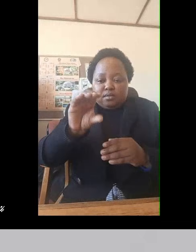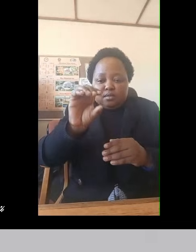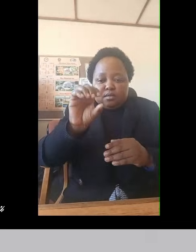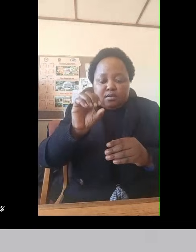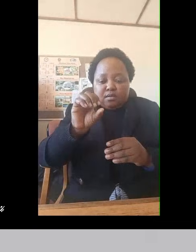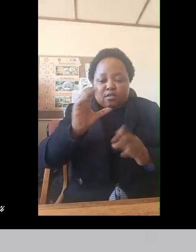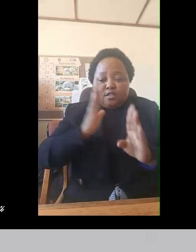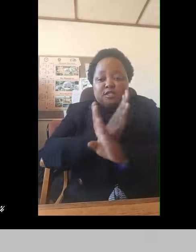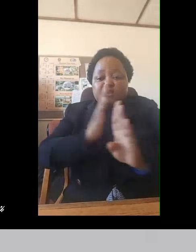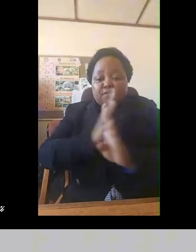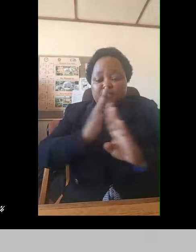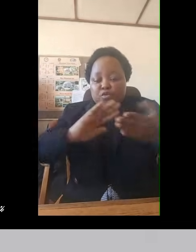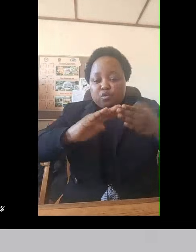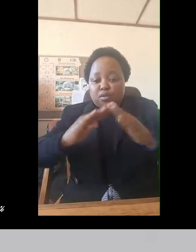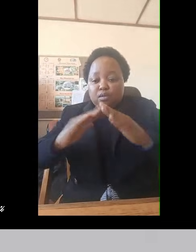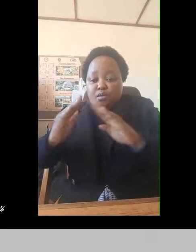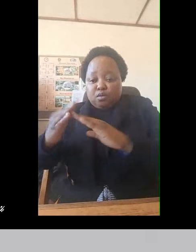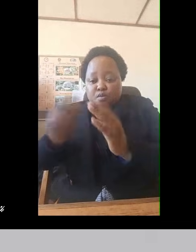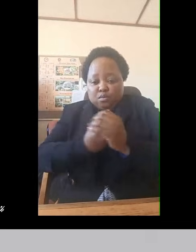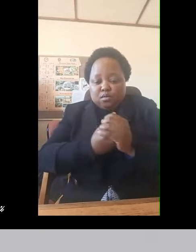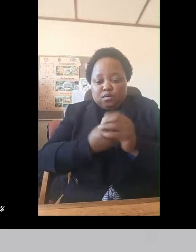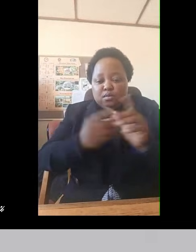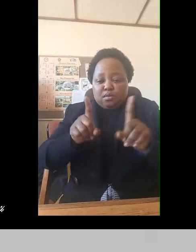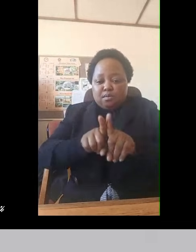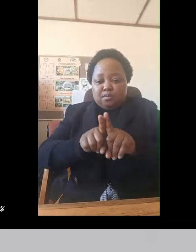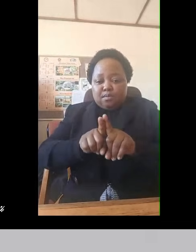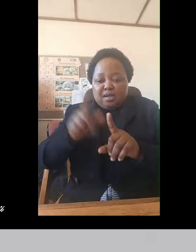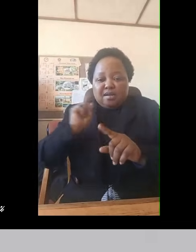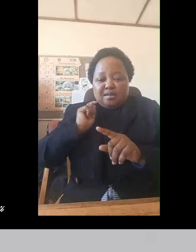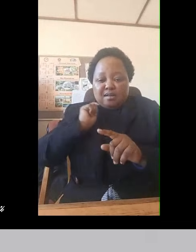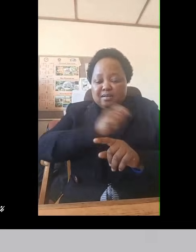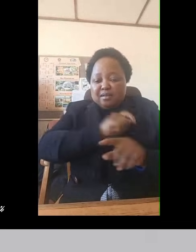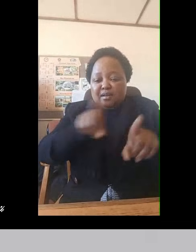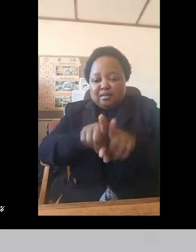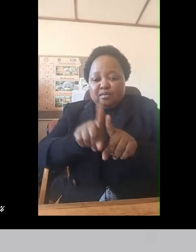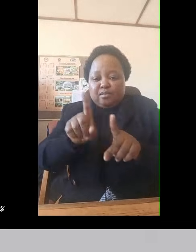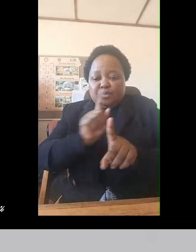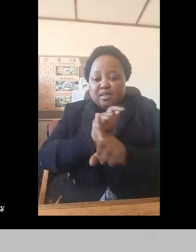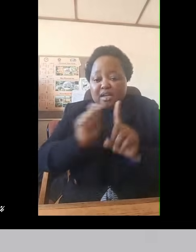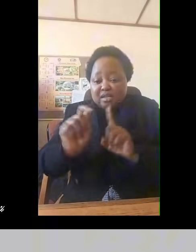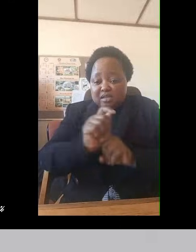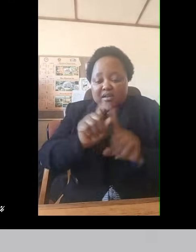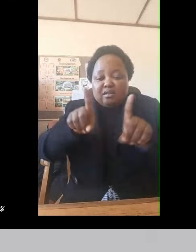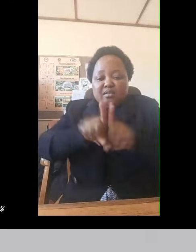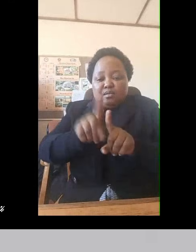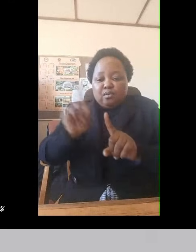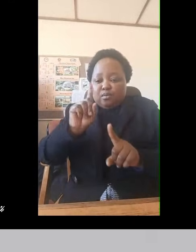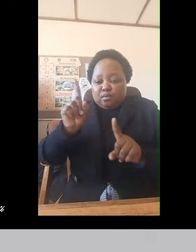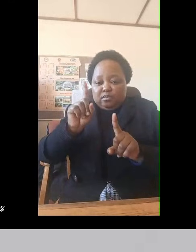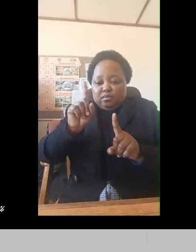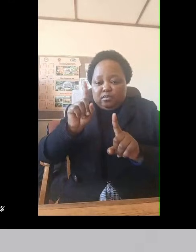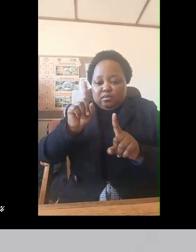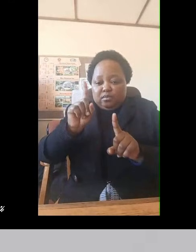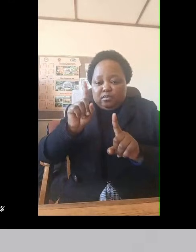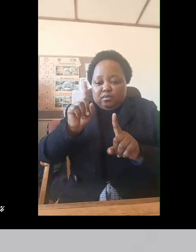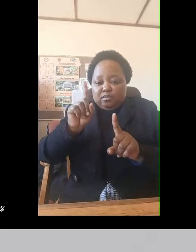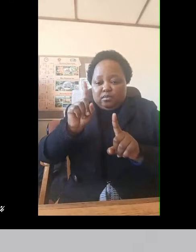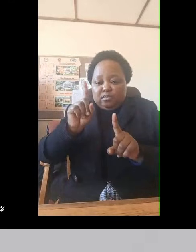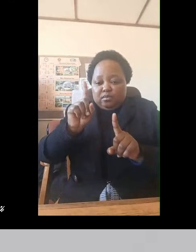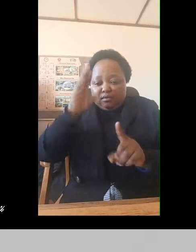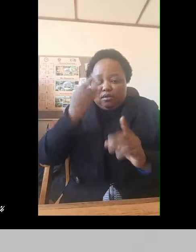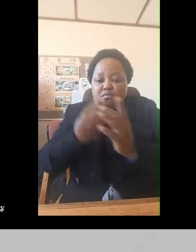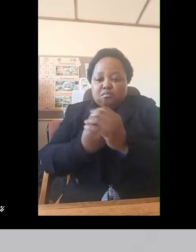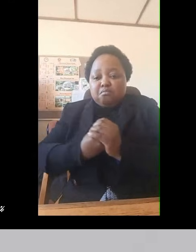traditional and religious leaders, or even the leaders in all spheres, development